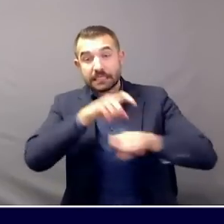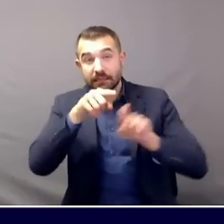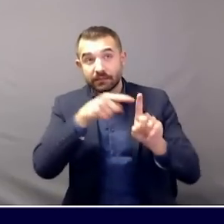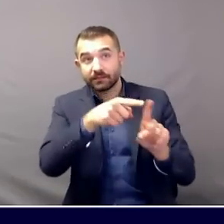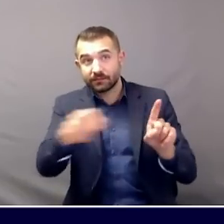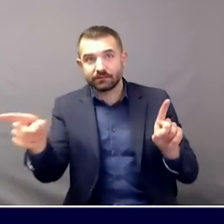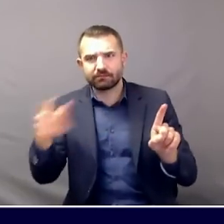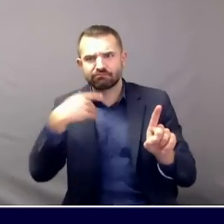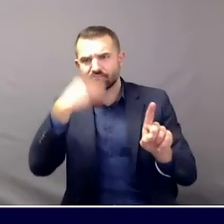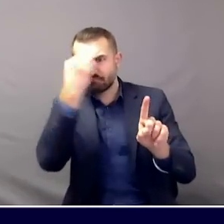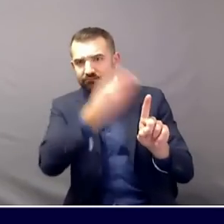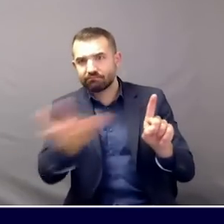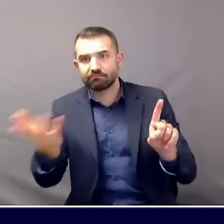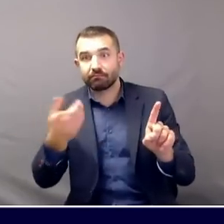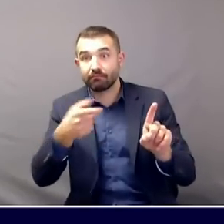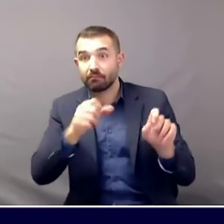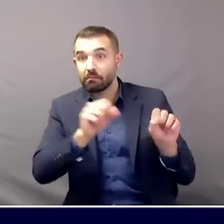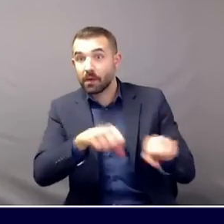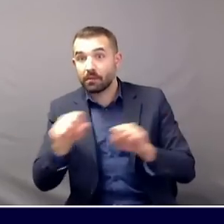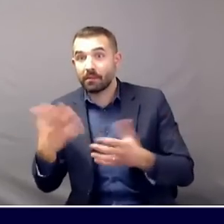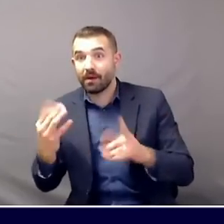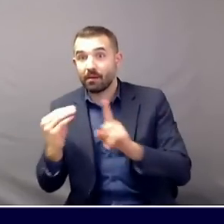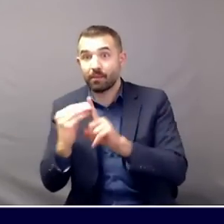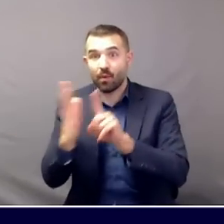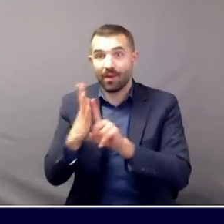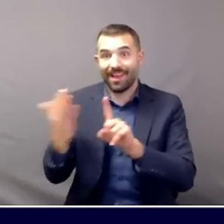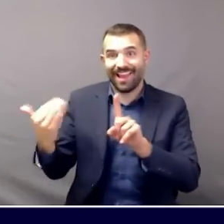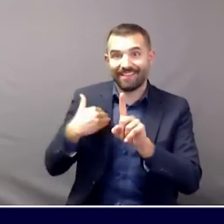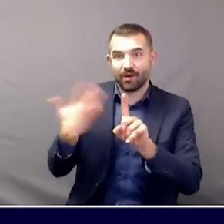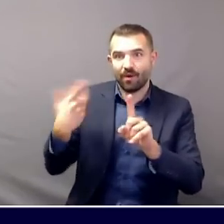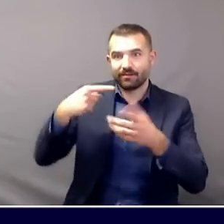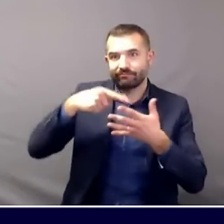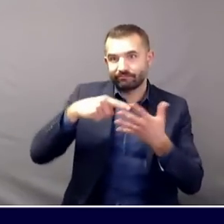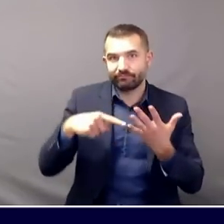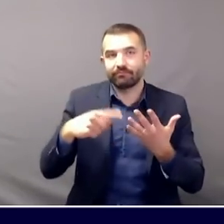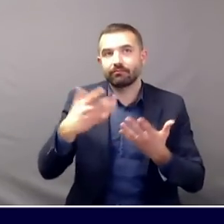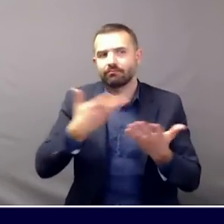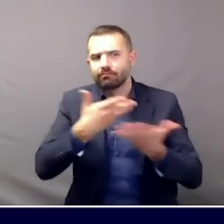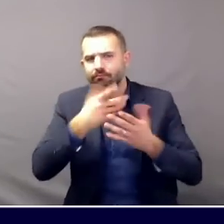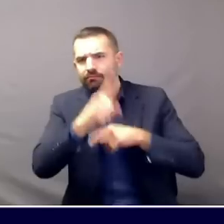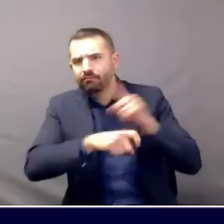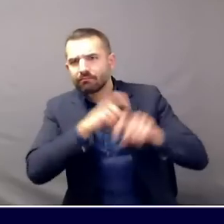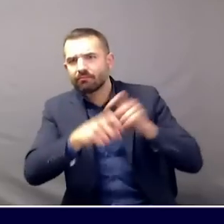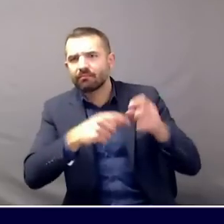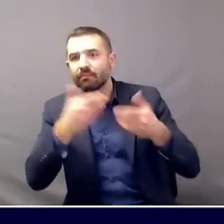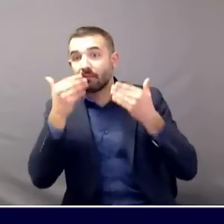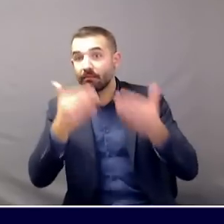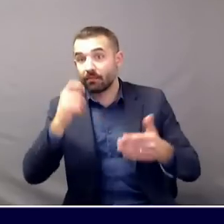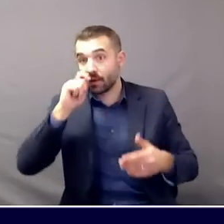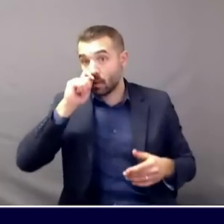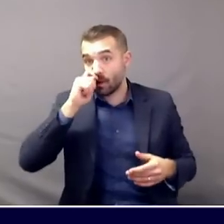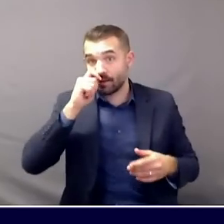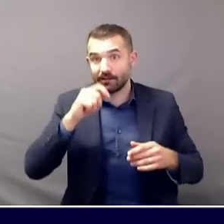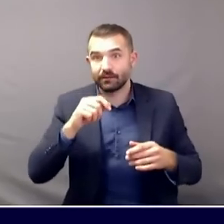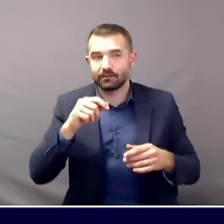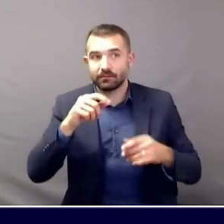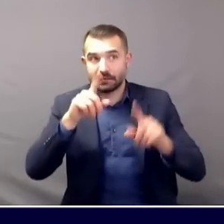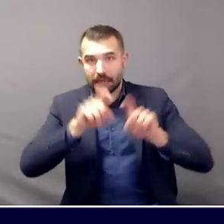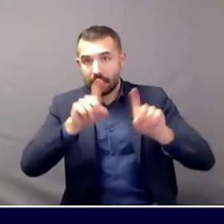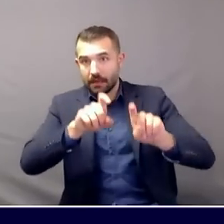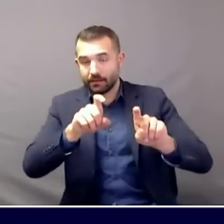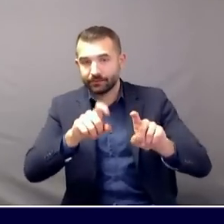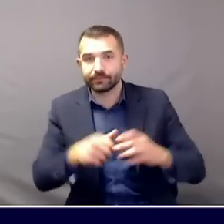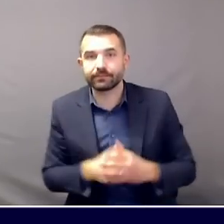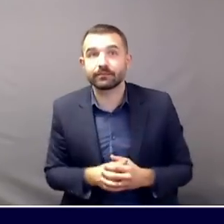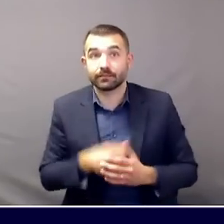exposed to another person with COVID-19, we work with them to arrange for testing. And because the common cold